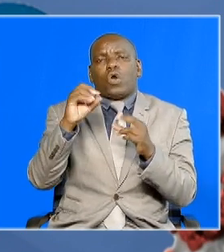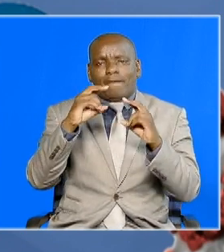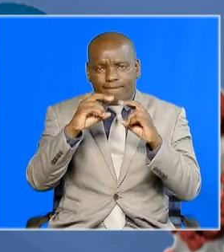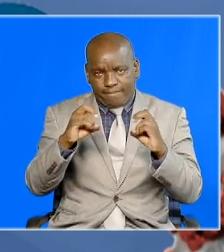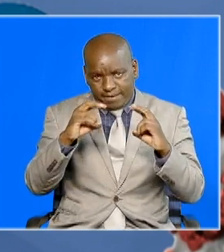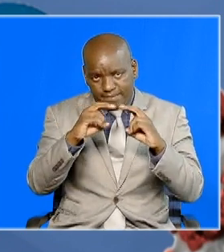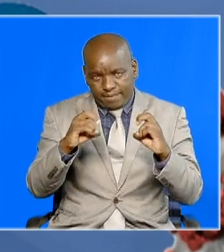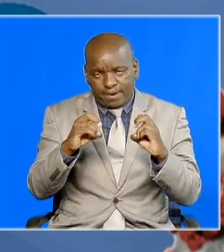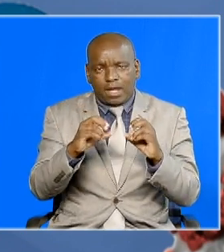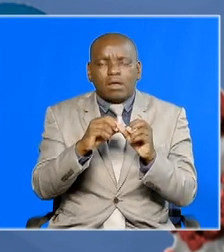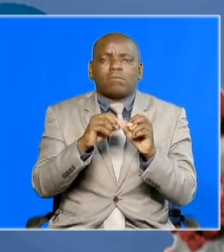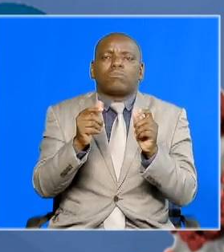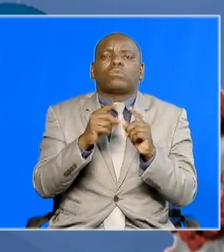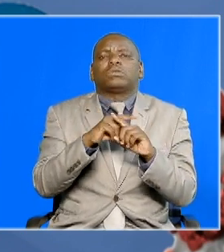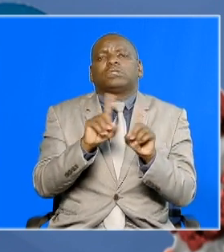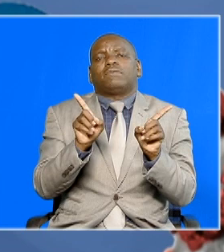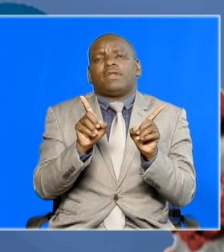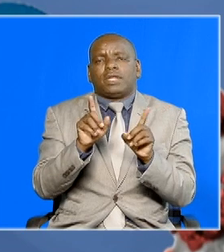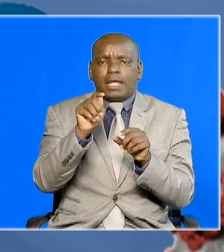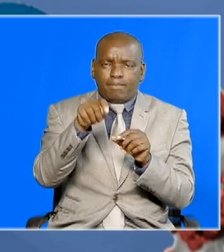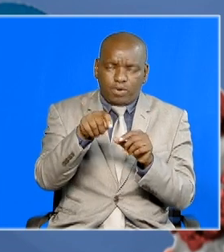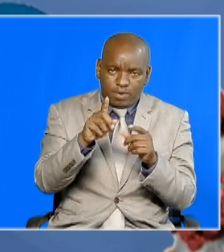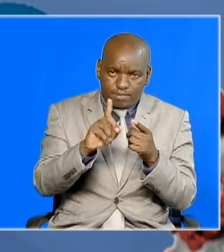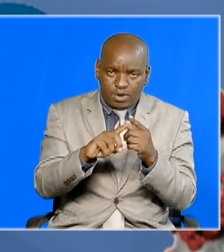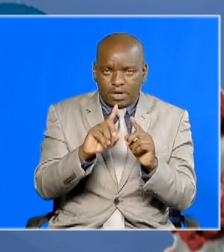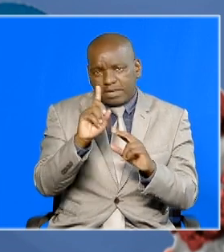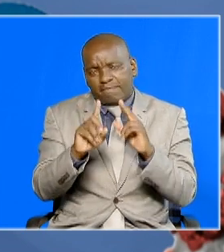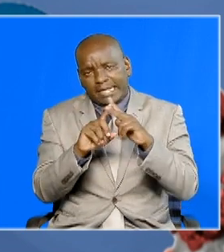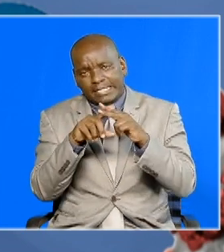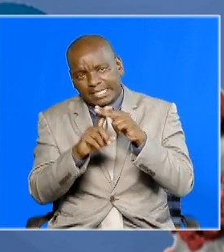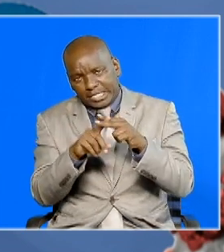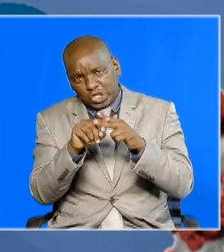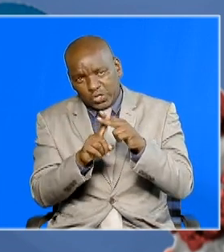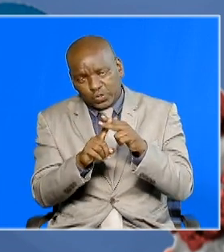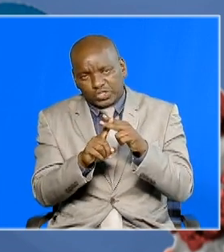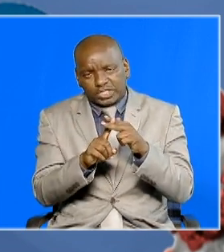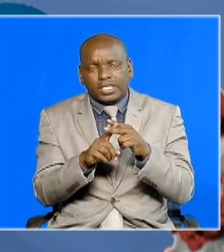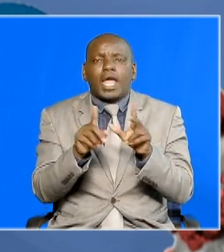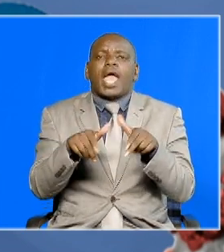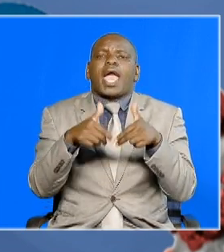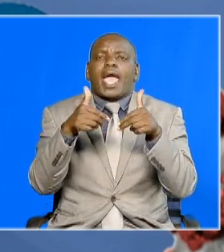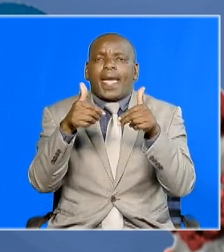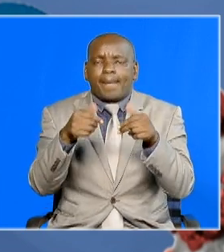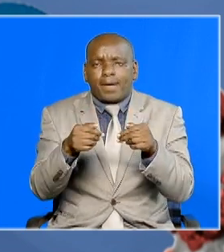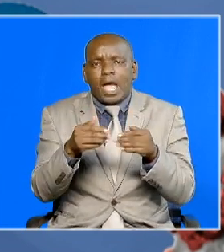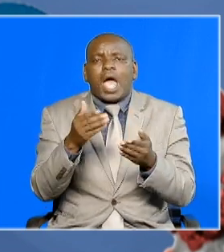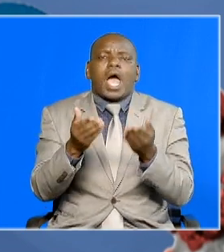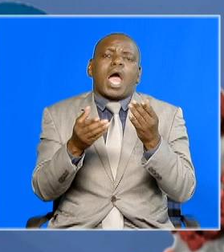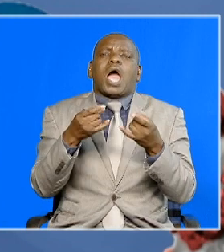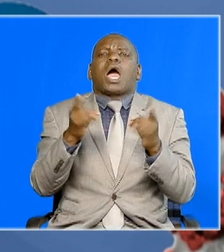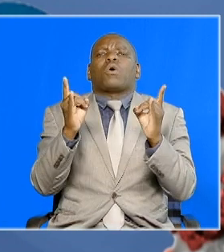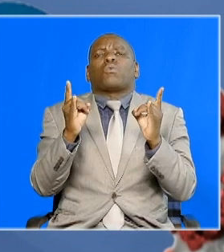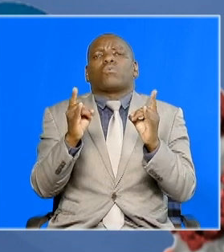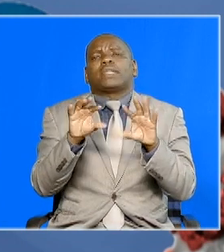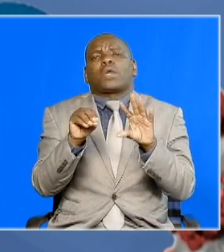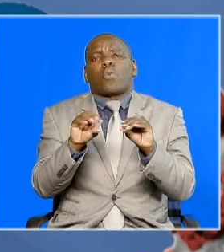processes can mainly be distinguished based on the technology that they use or how they